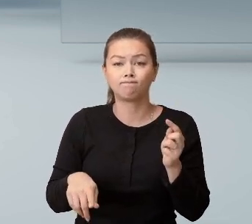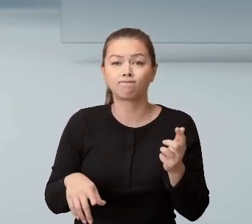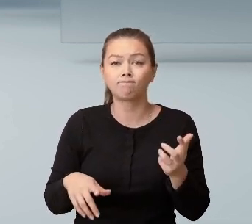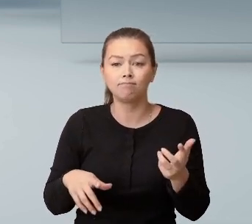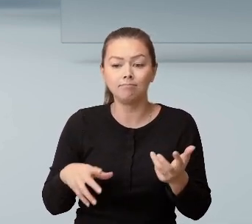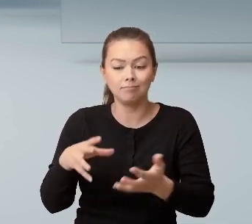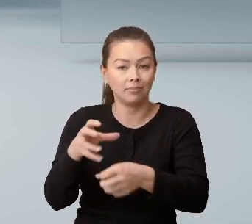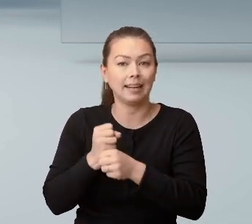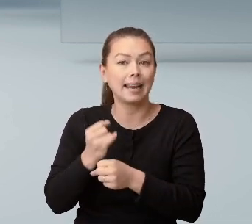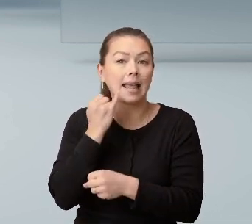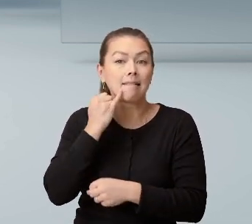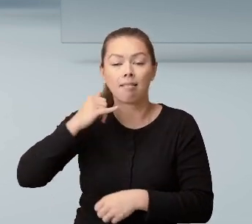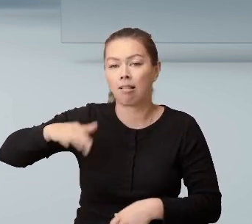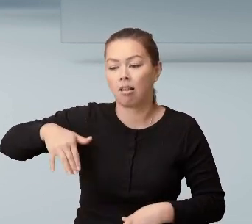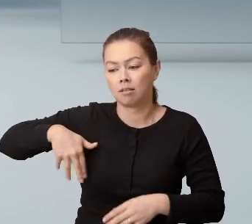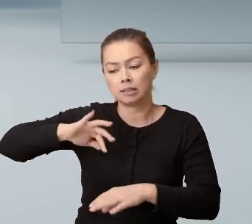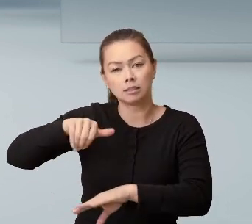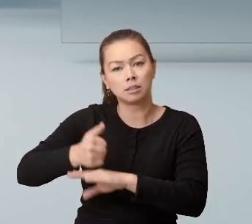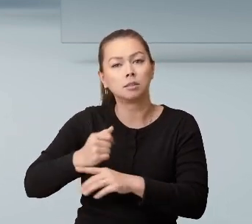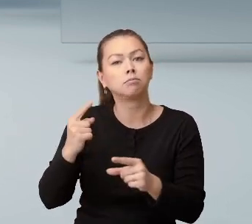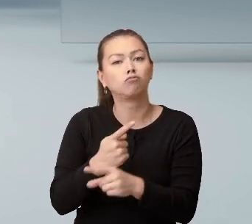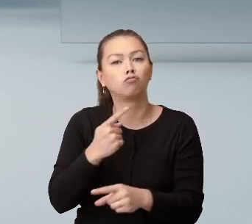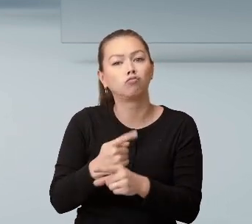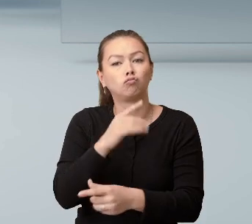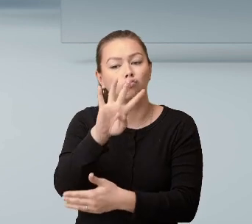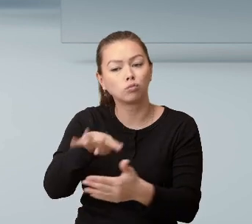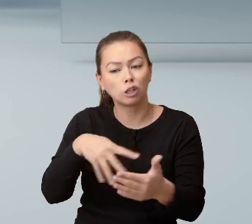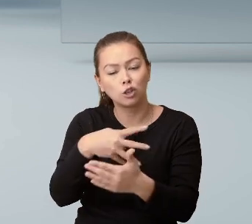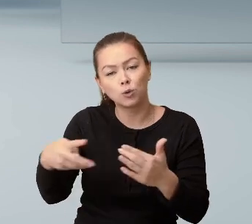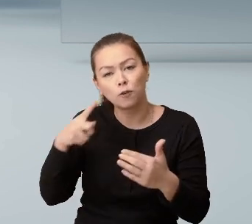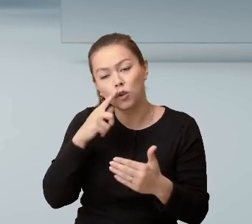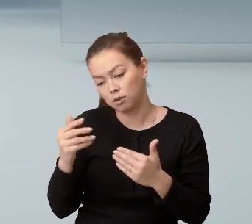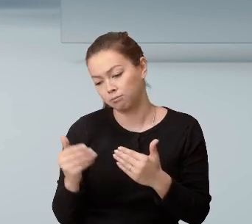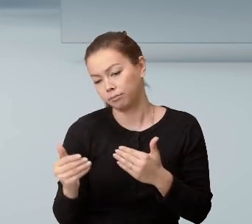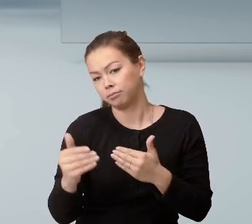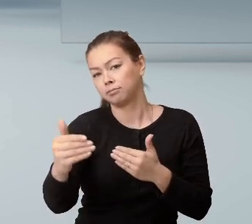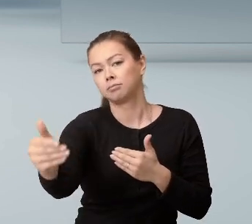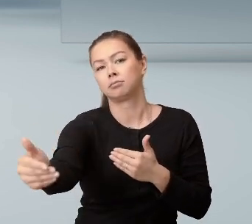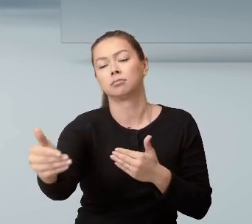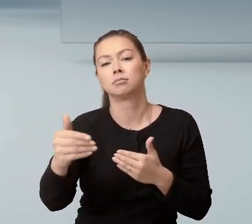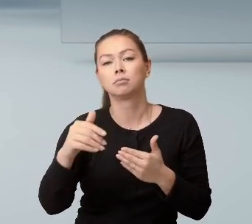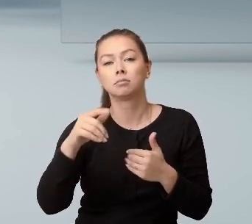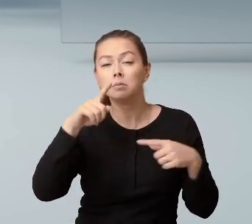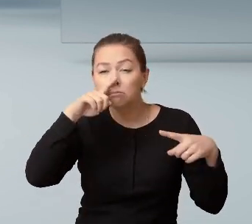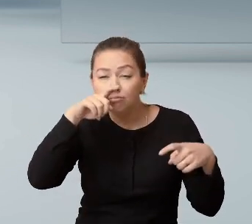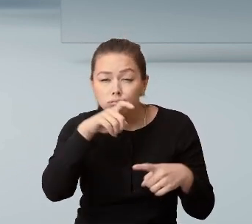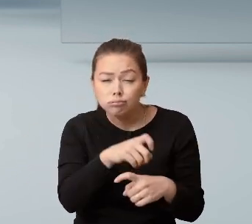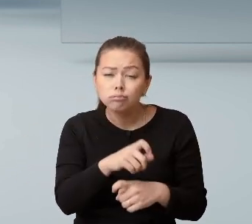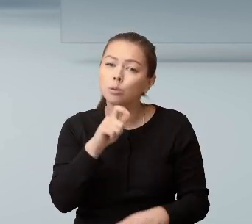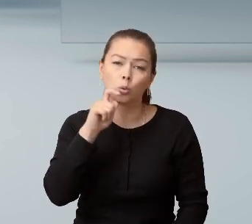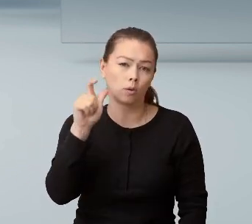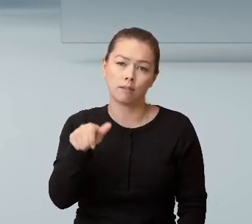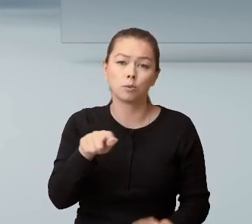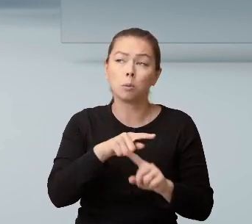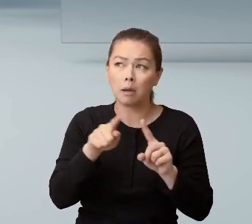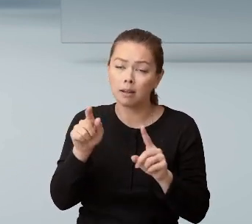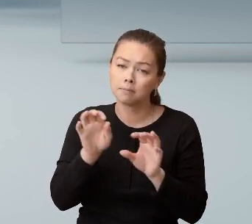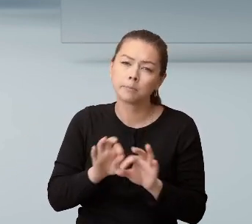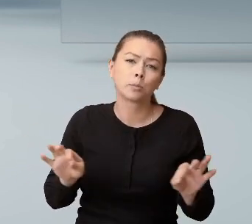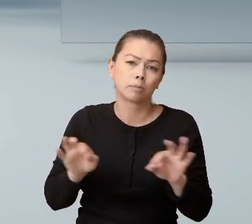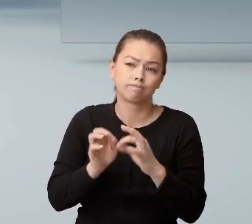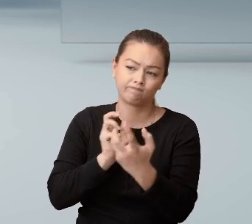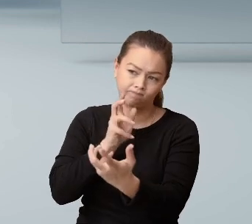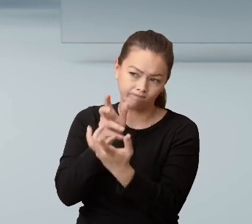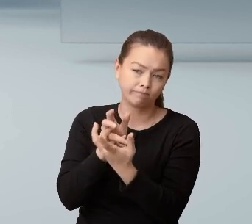achieve that without a proper schedule for your retention and disposition. It doesn't have to be complex, but it does have to fit your